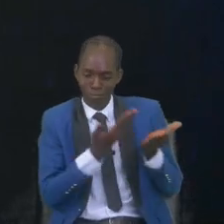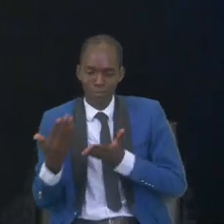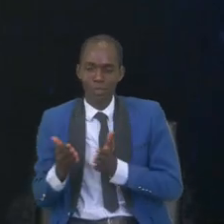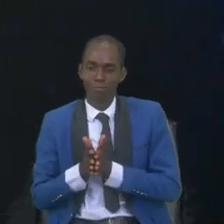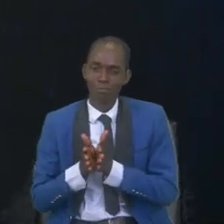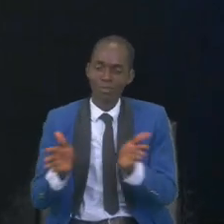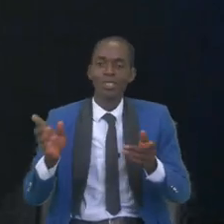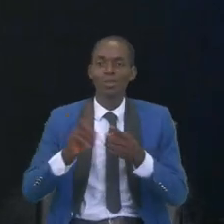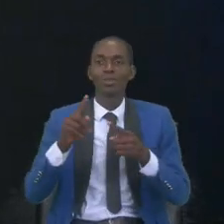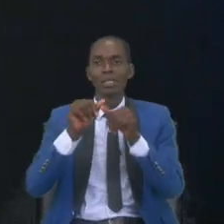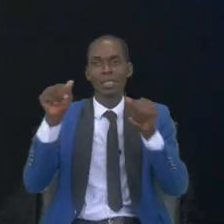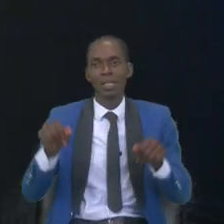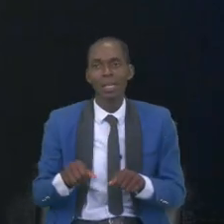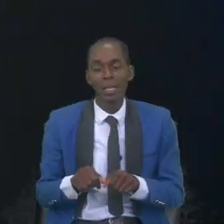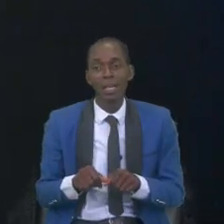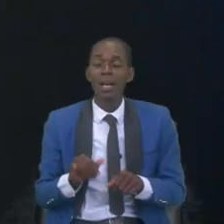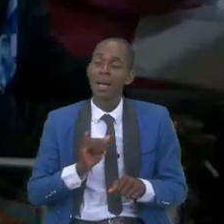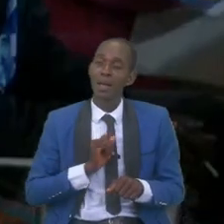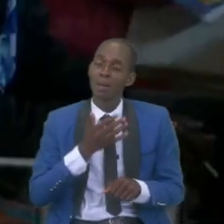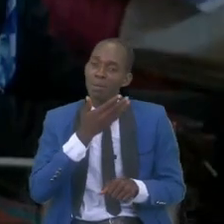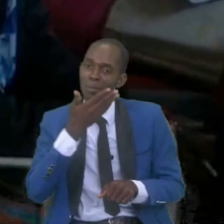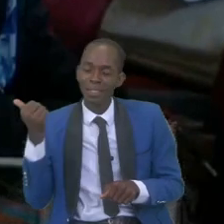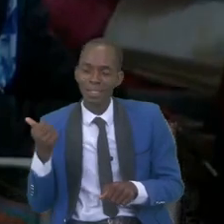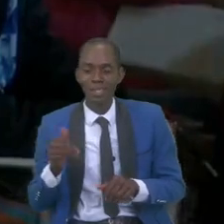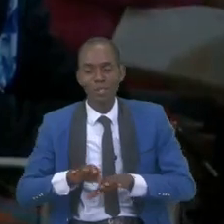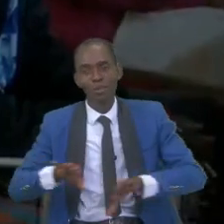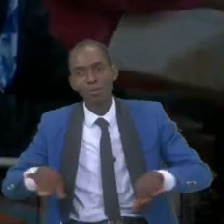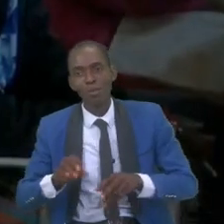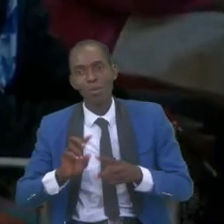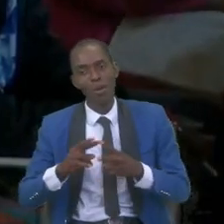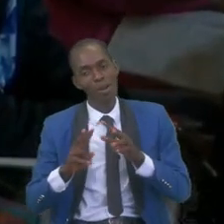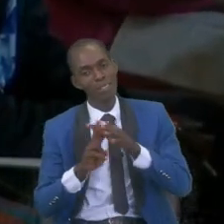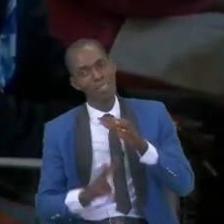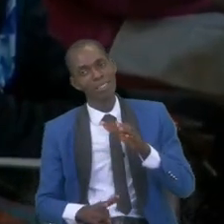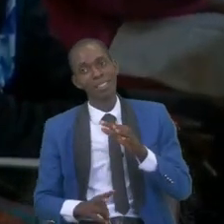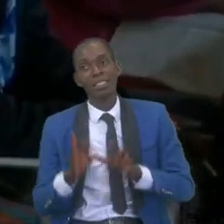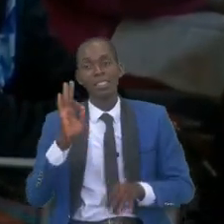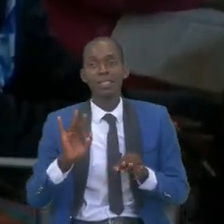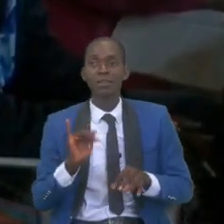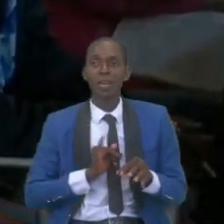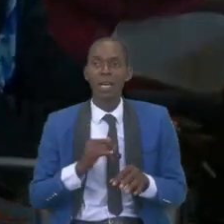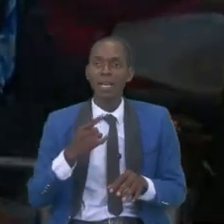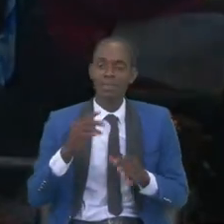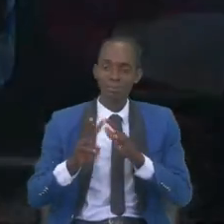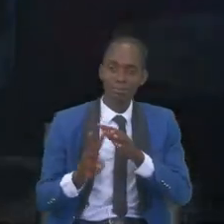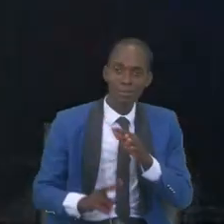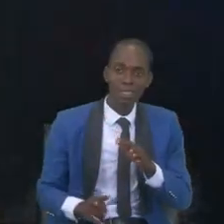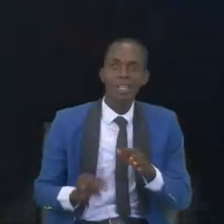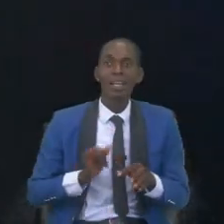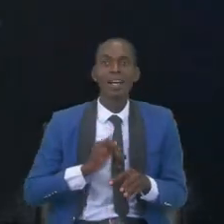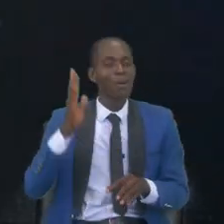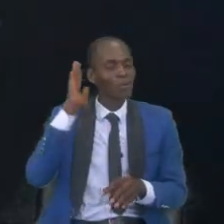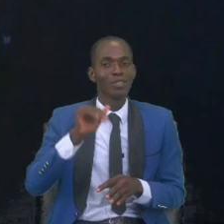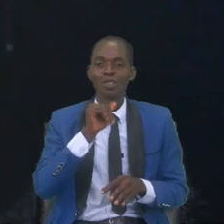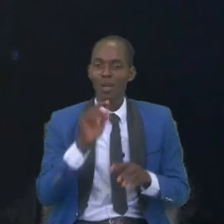I either swim or sink. If I sink, I'll not show up in my own meetings after.